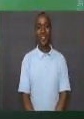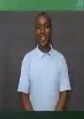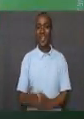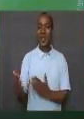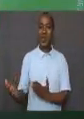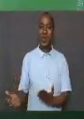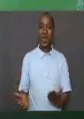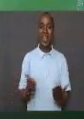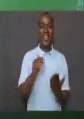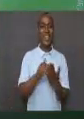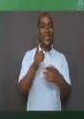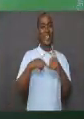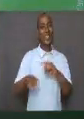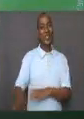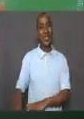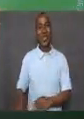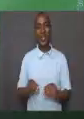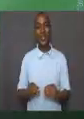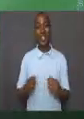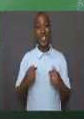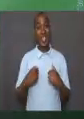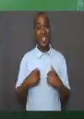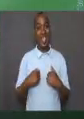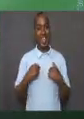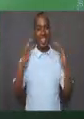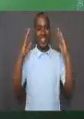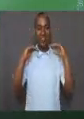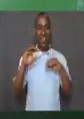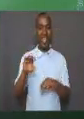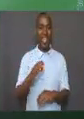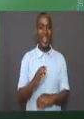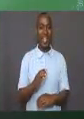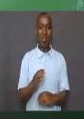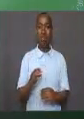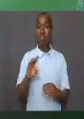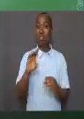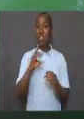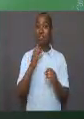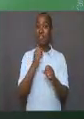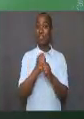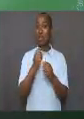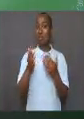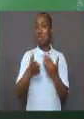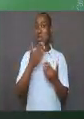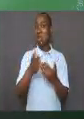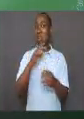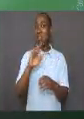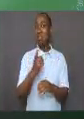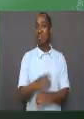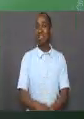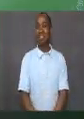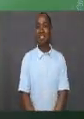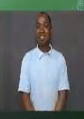Welcome back, students. I hope that was a simple activity for you.